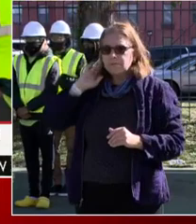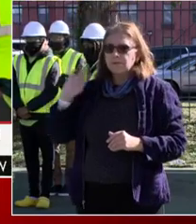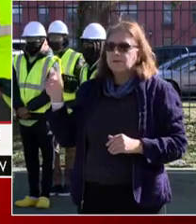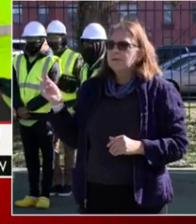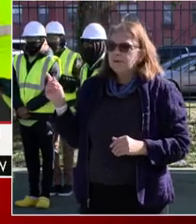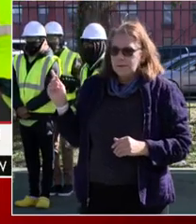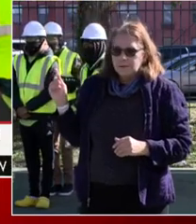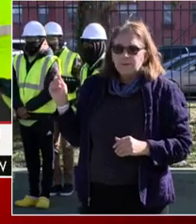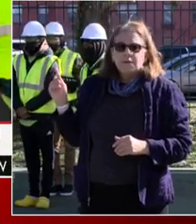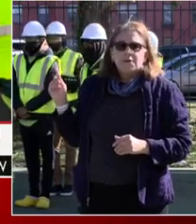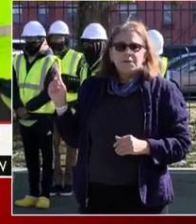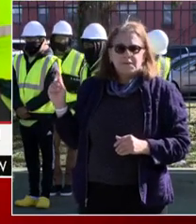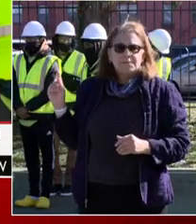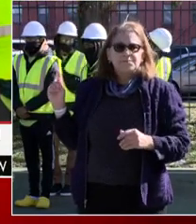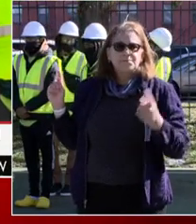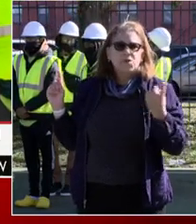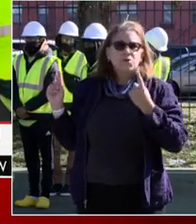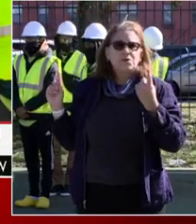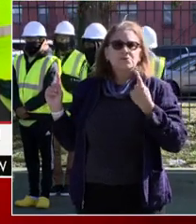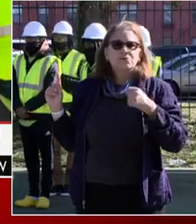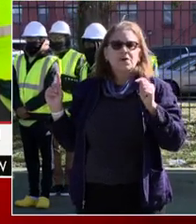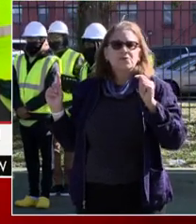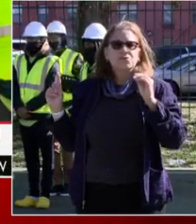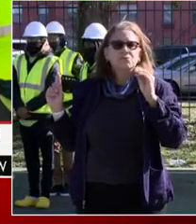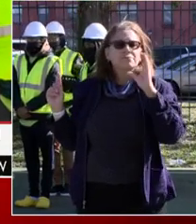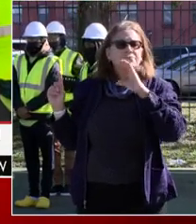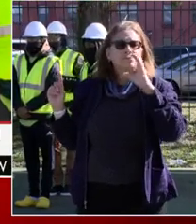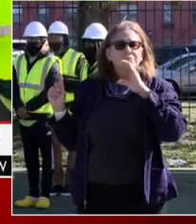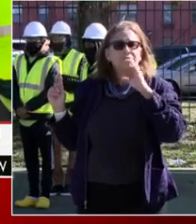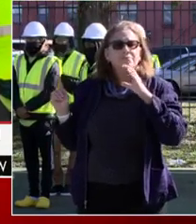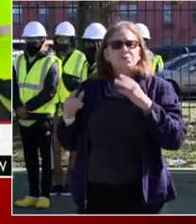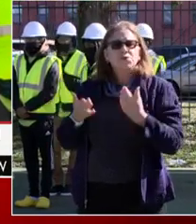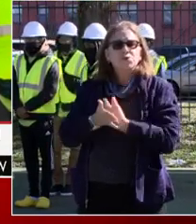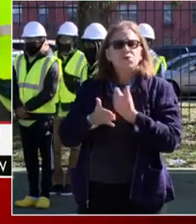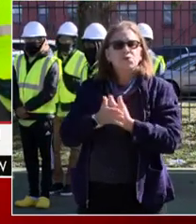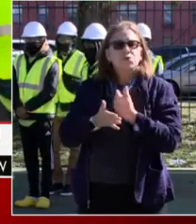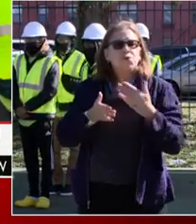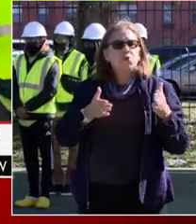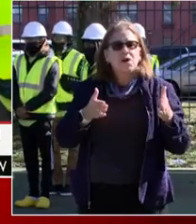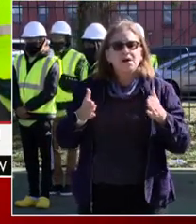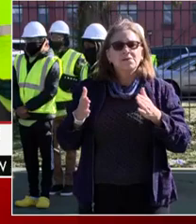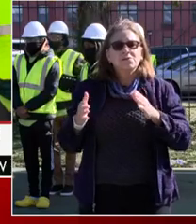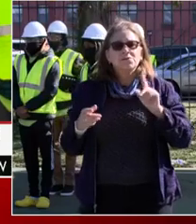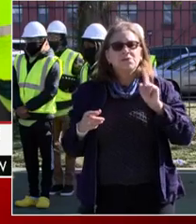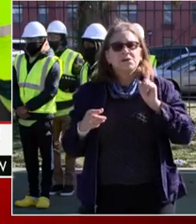for ways to make those buildings more energy efficient